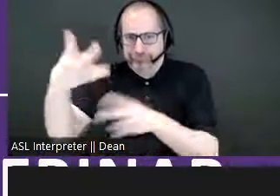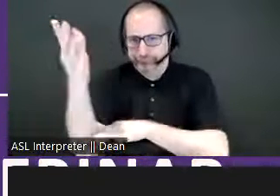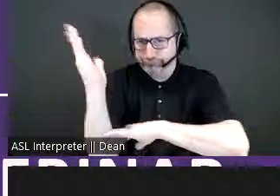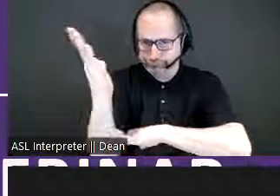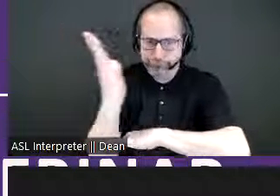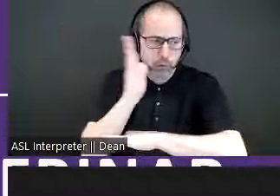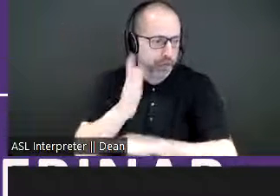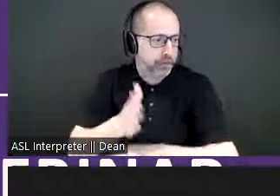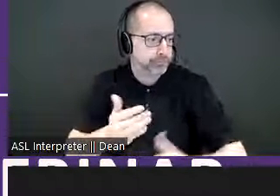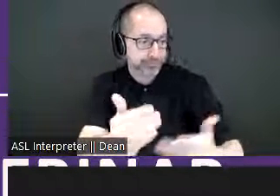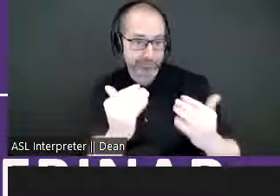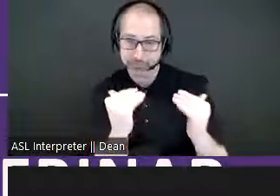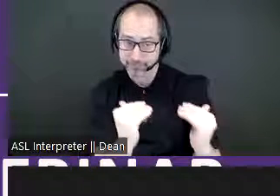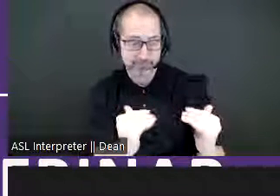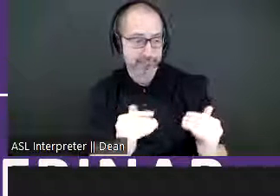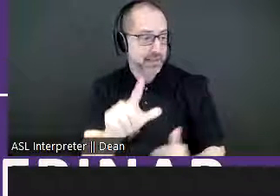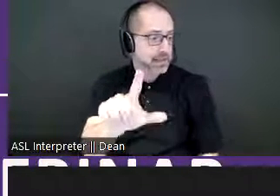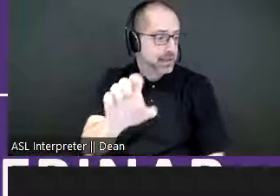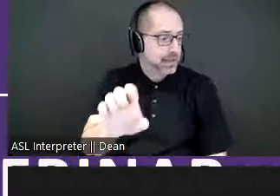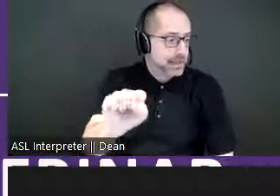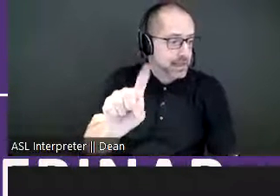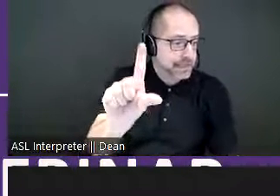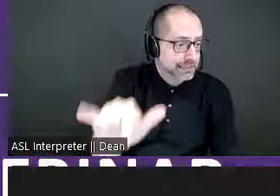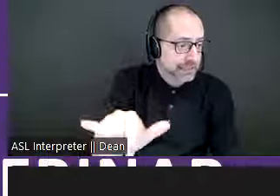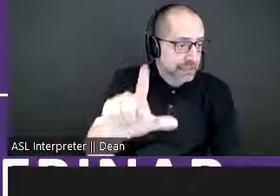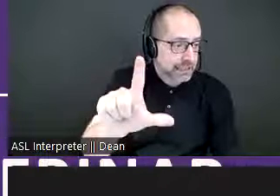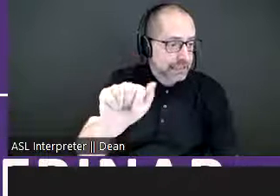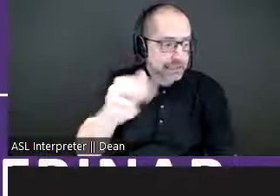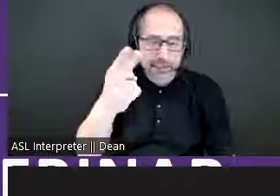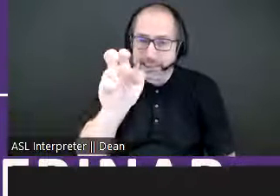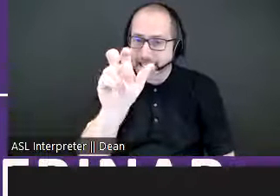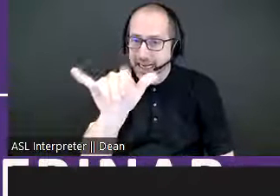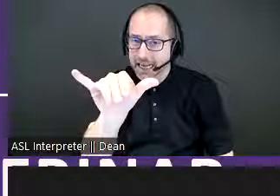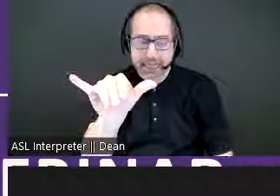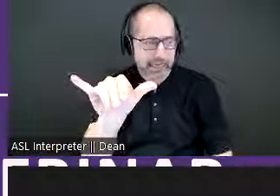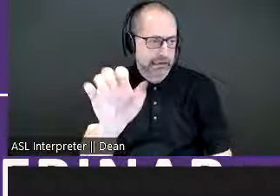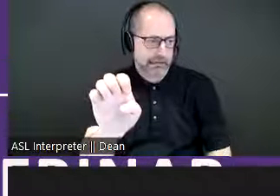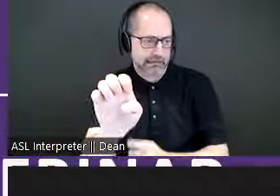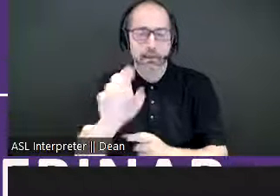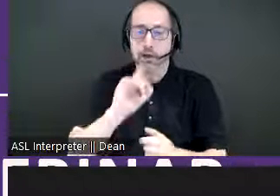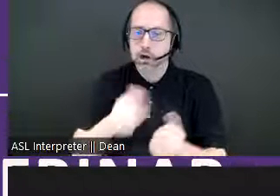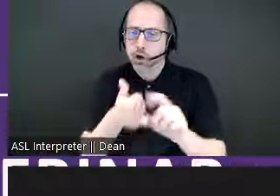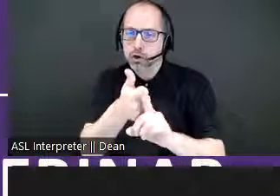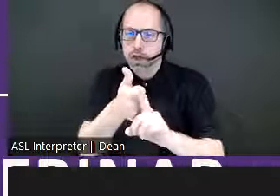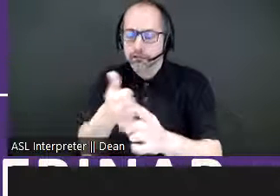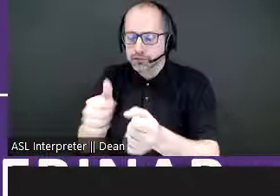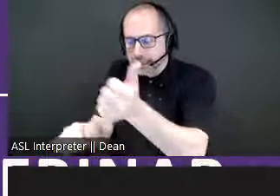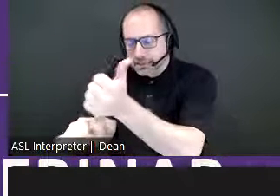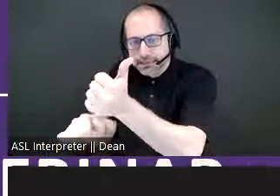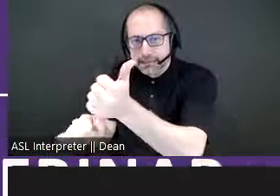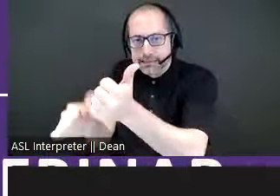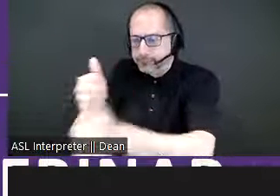And we are pleased to have Leslie LaHaye. She is the Assistant Superintendent of Schools in the